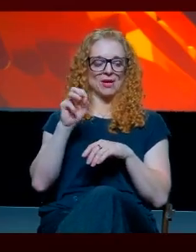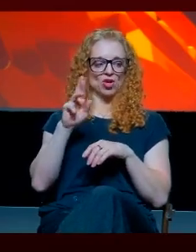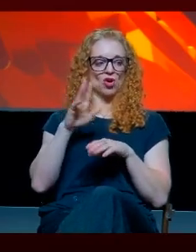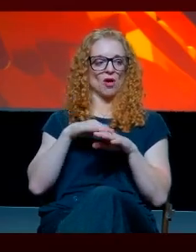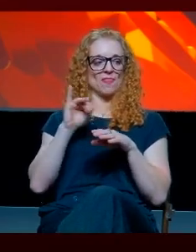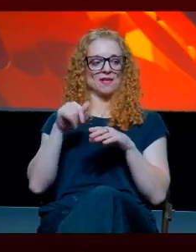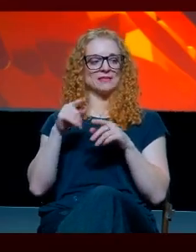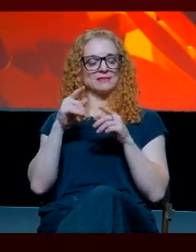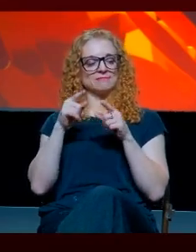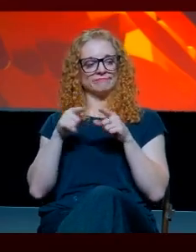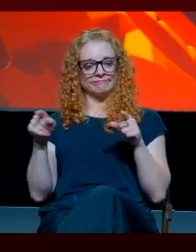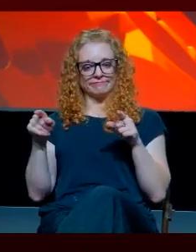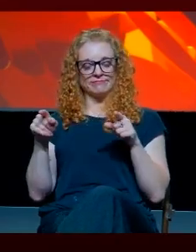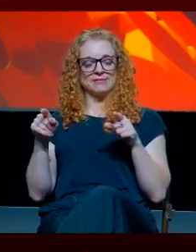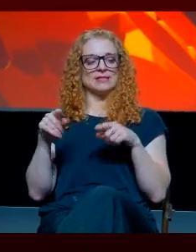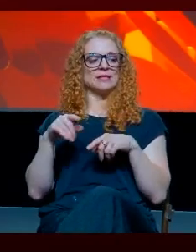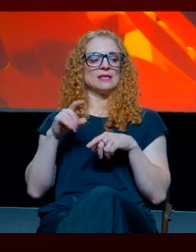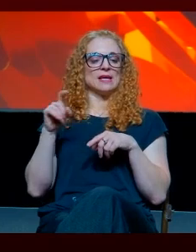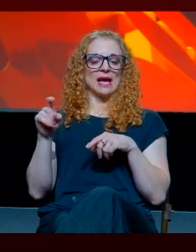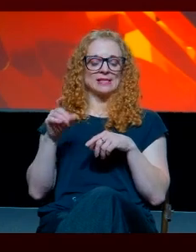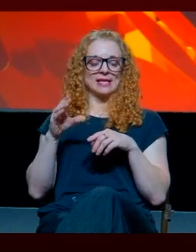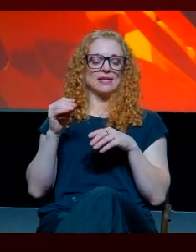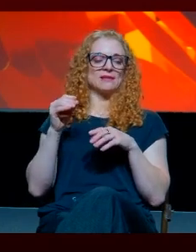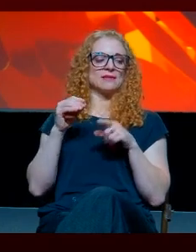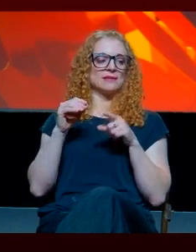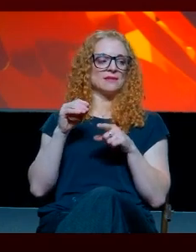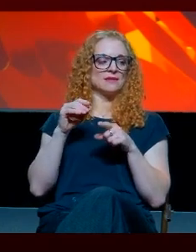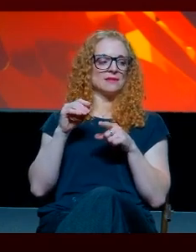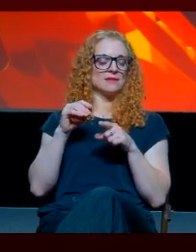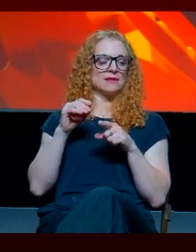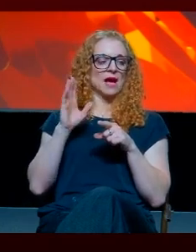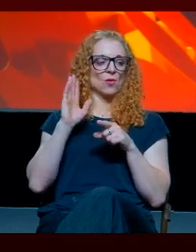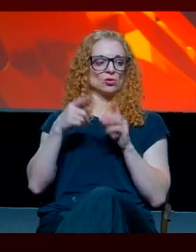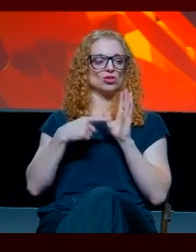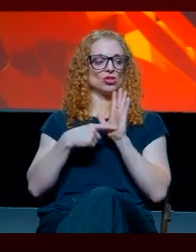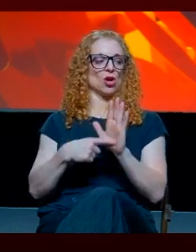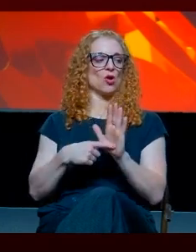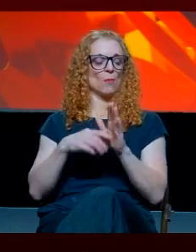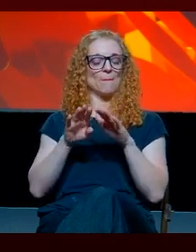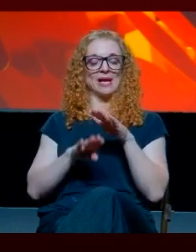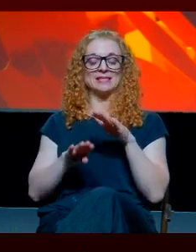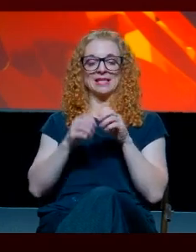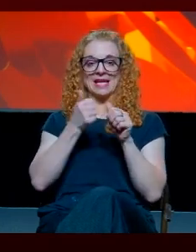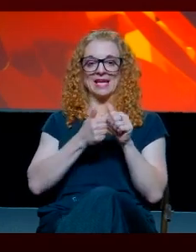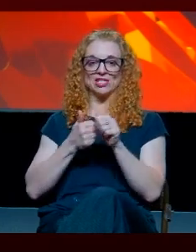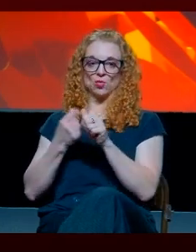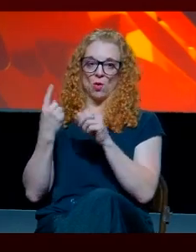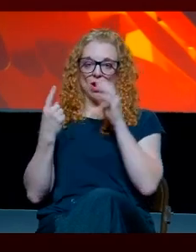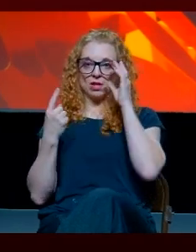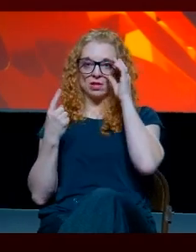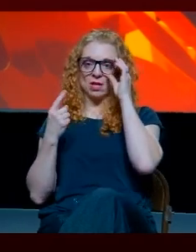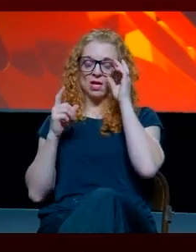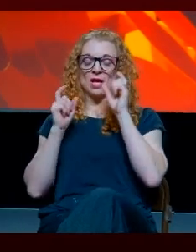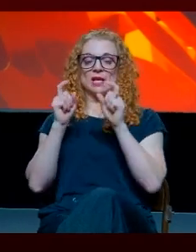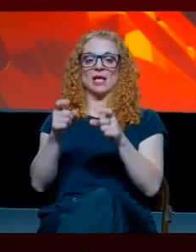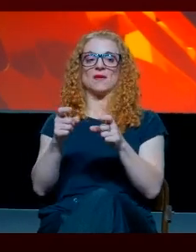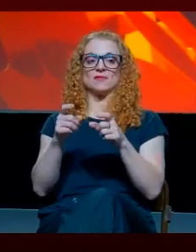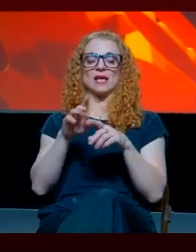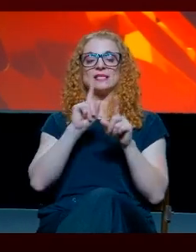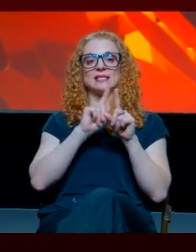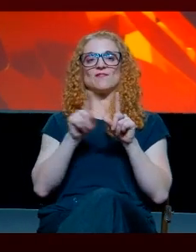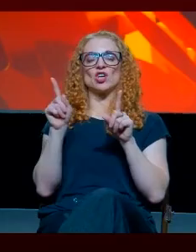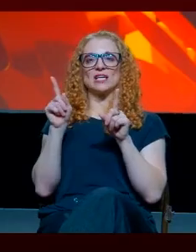z, and a parameter on the x-axis I call theta, and I'm going to show basically each one of these gives a